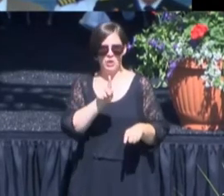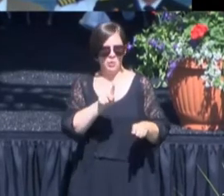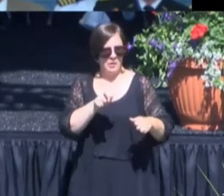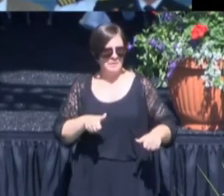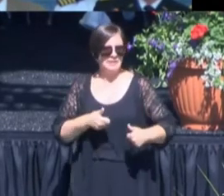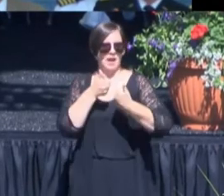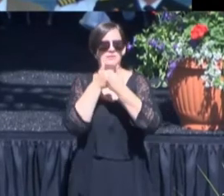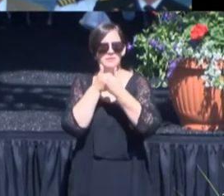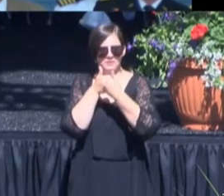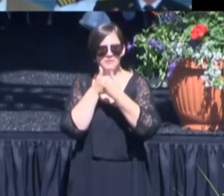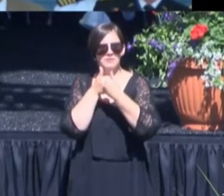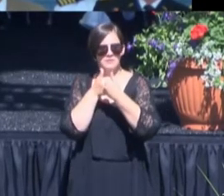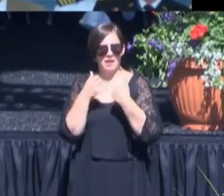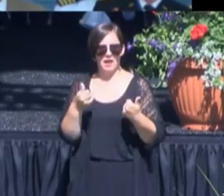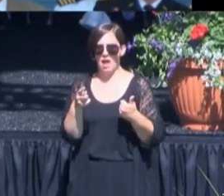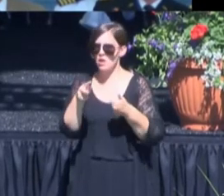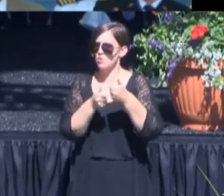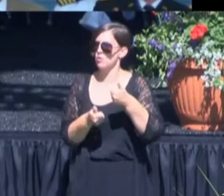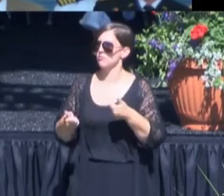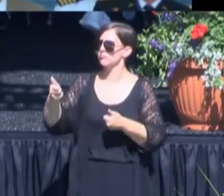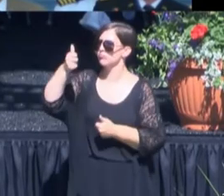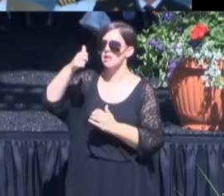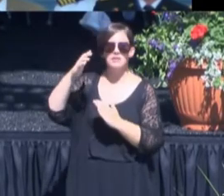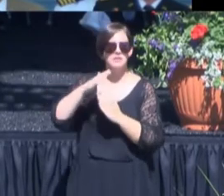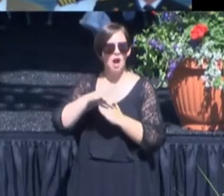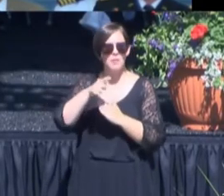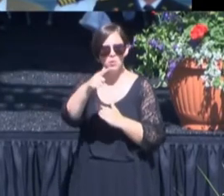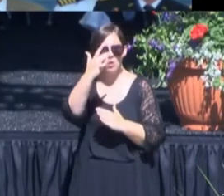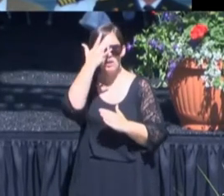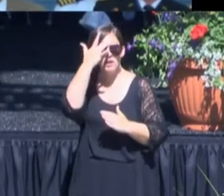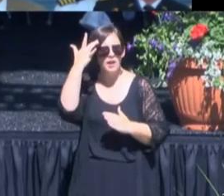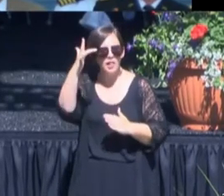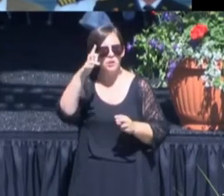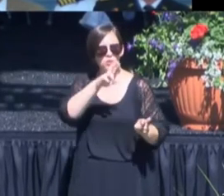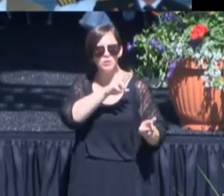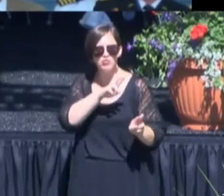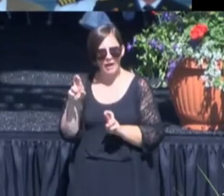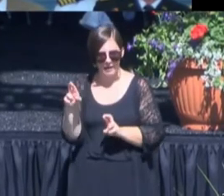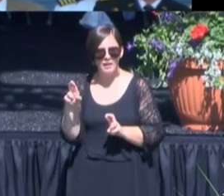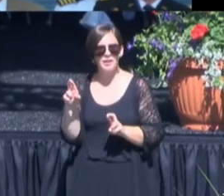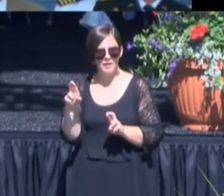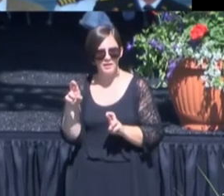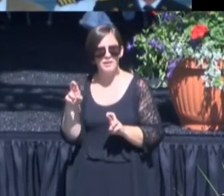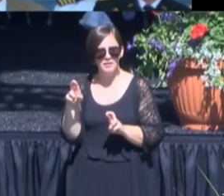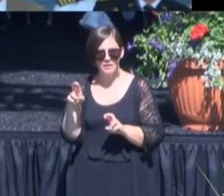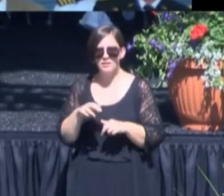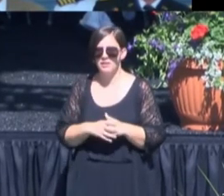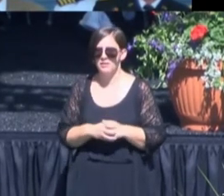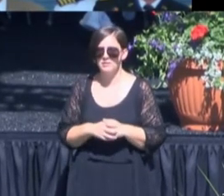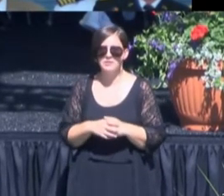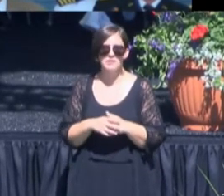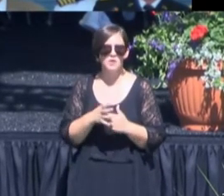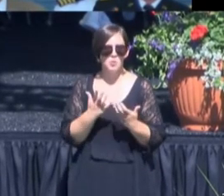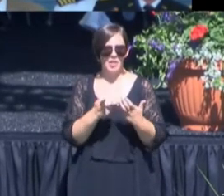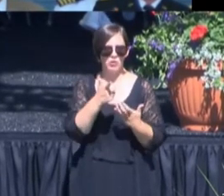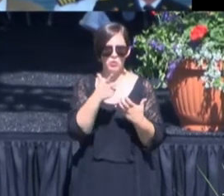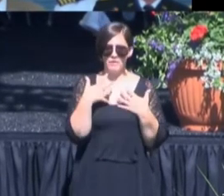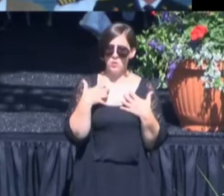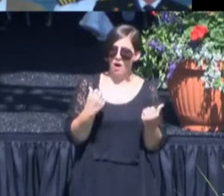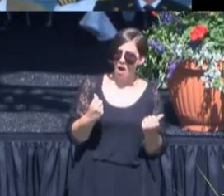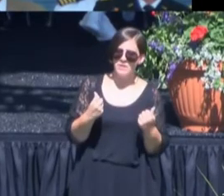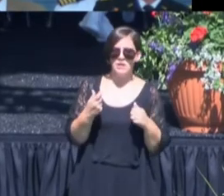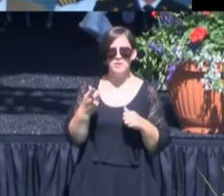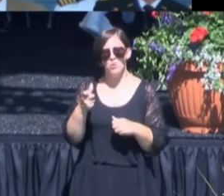And now you're at the top of your game. You're intellectually ready as you need to be. Whether you have confidence in that or